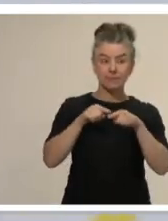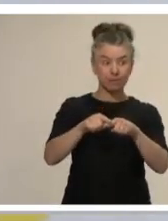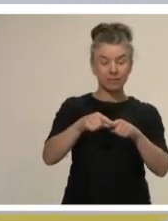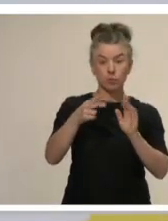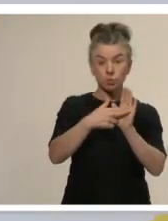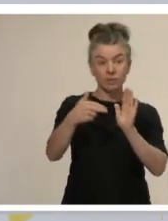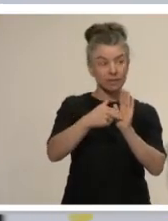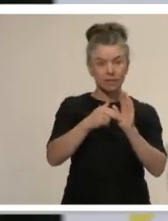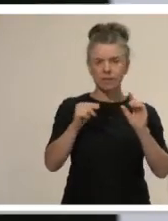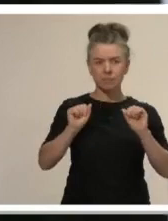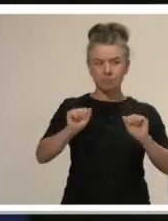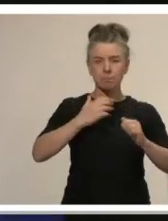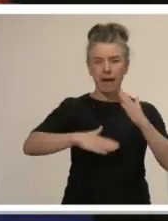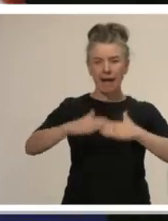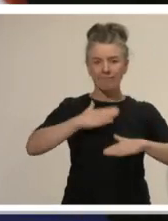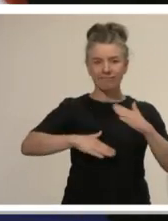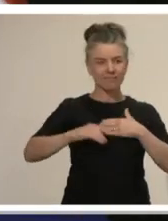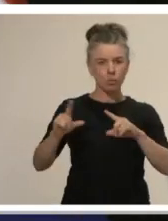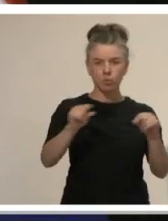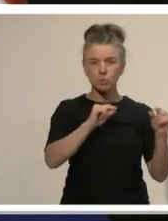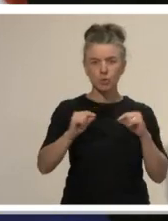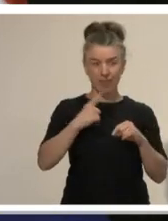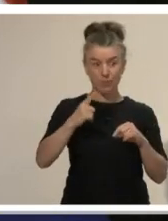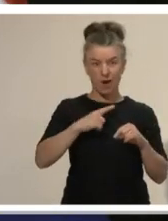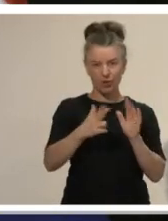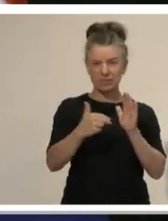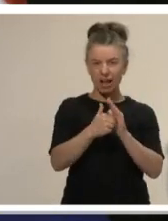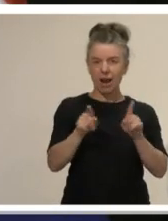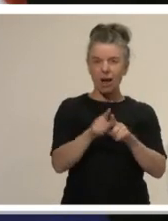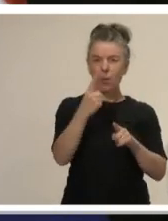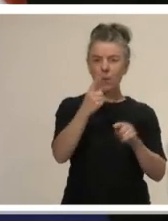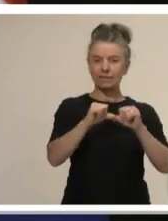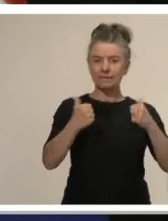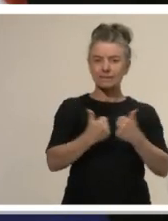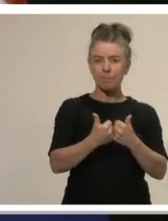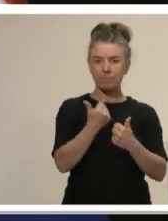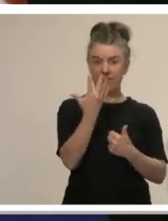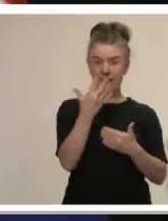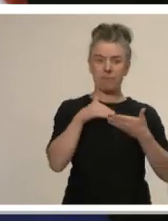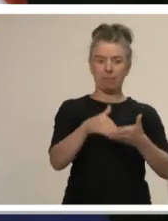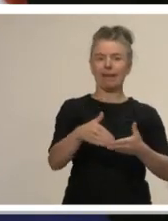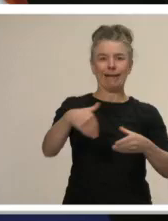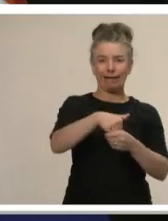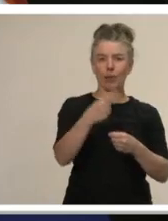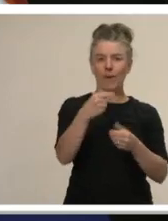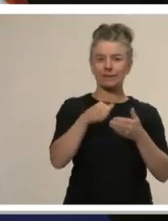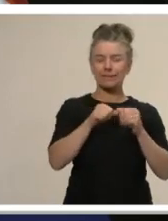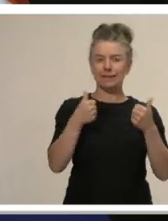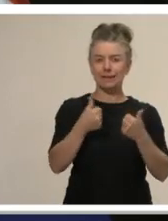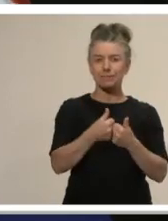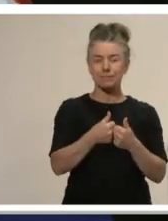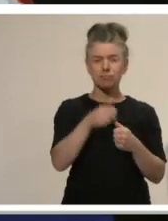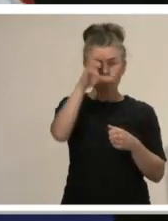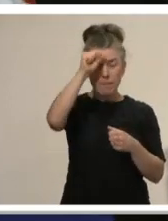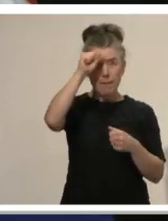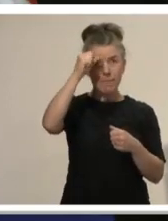behaviour from here, and that's where that team of 5 million is so important. We do need to keep in mind all of the public health principles